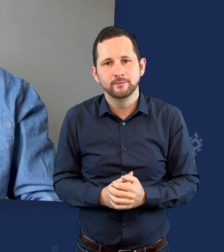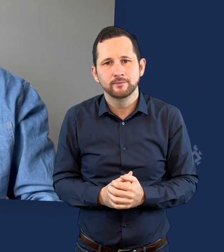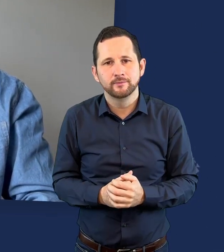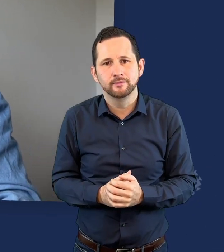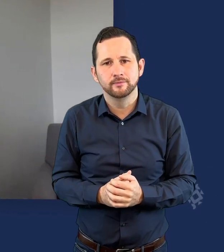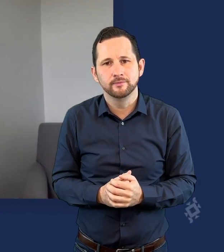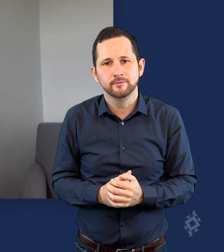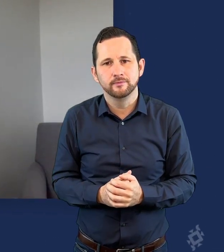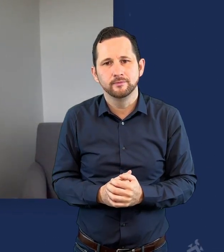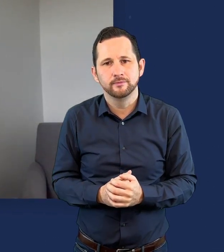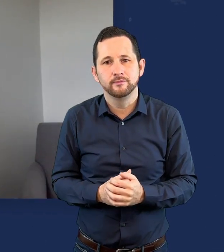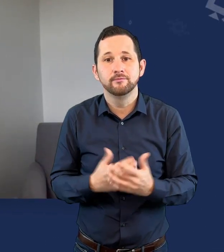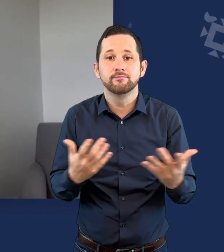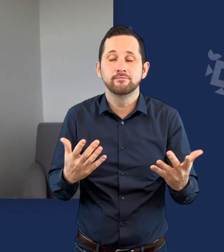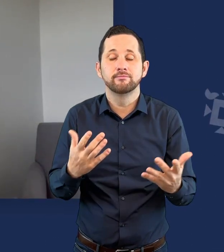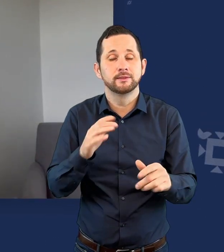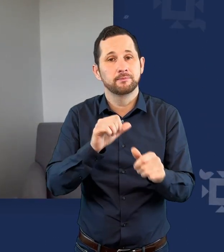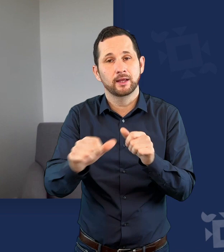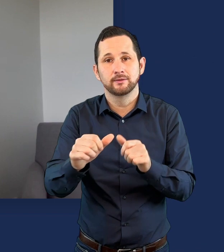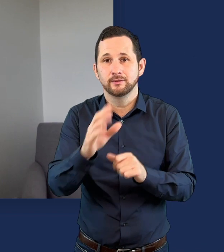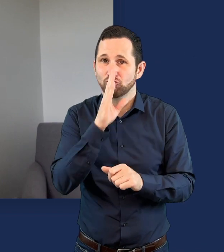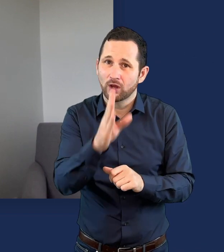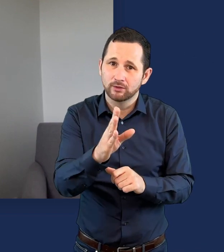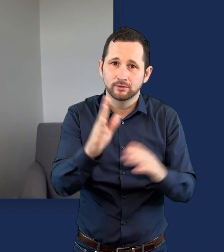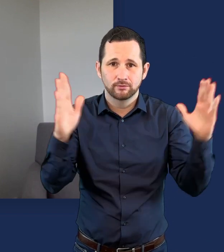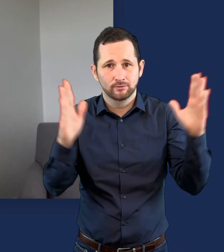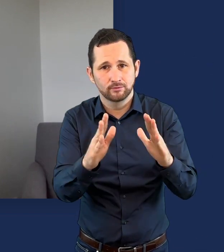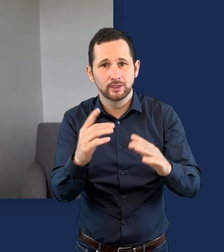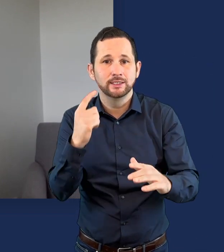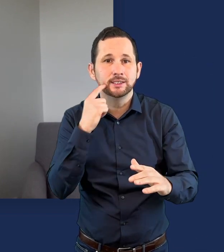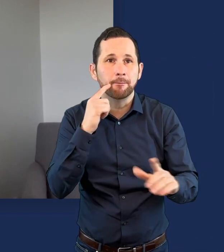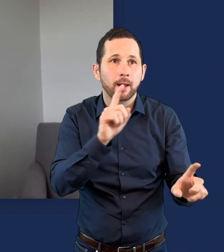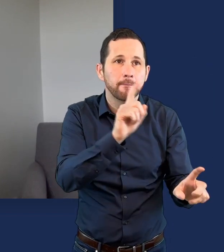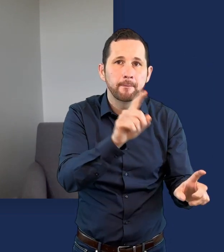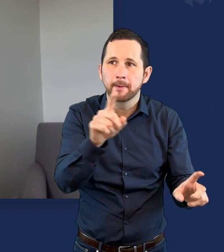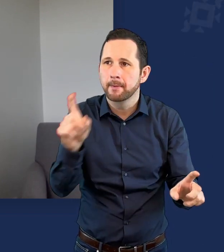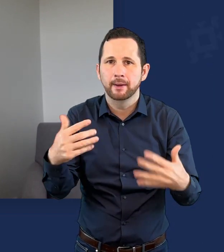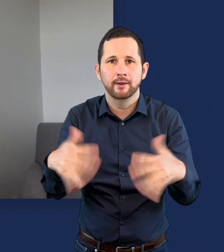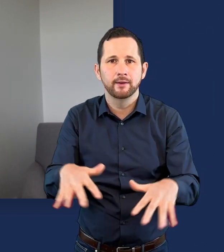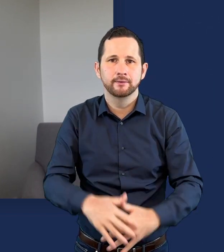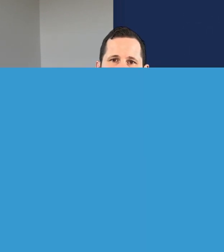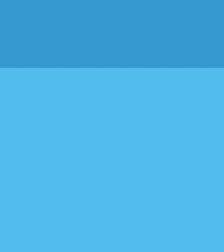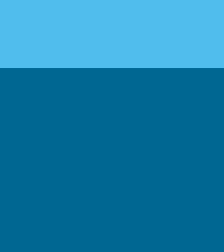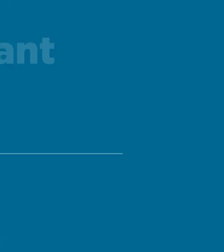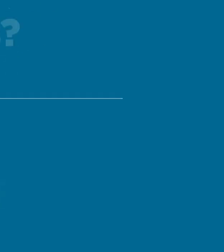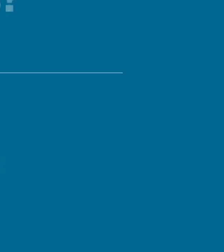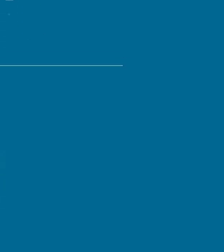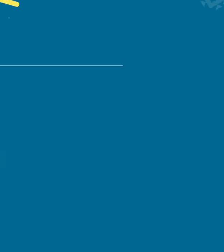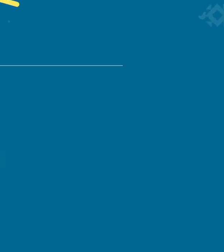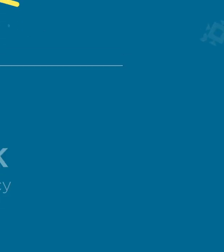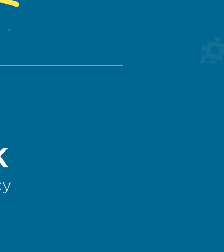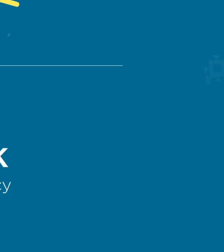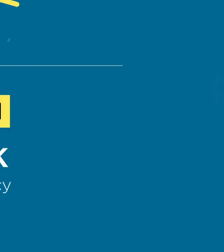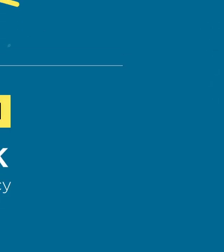experience for me. So I'd like less content and less choice of what to click on, in favour of simplicity